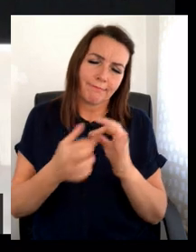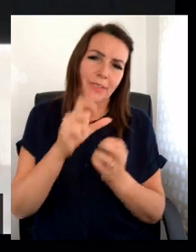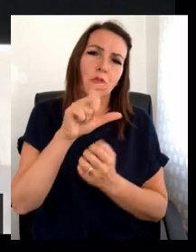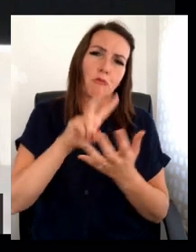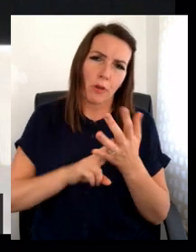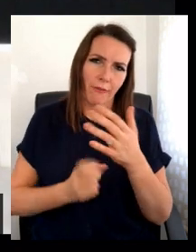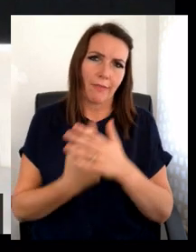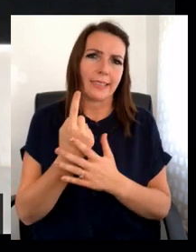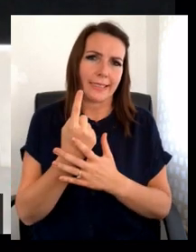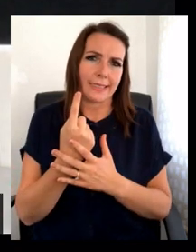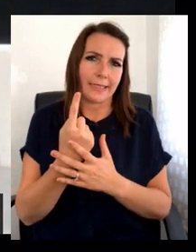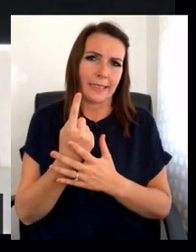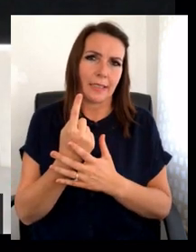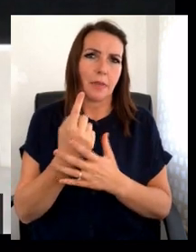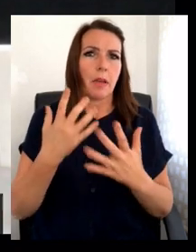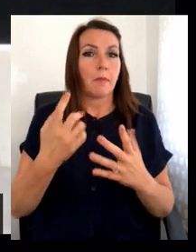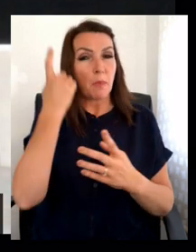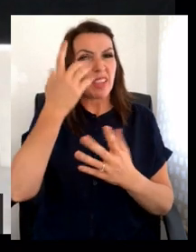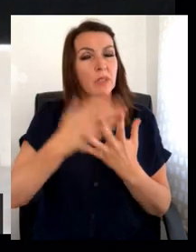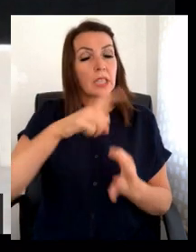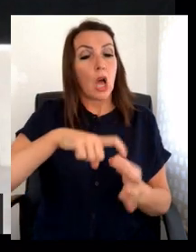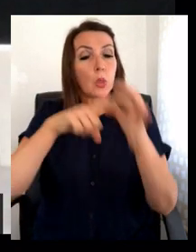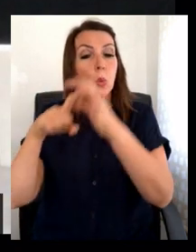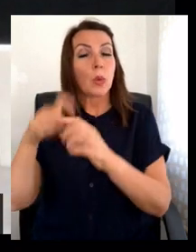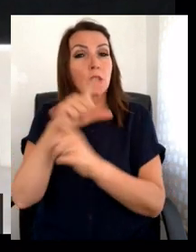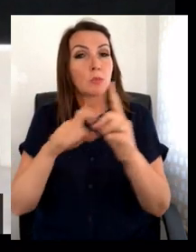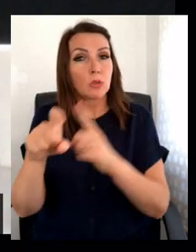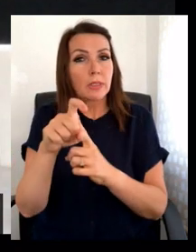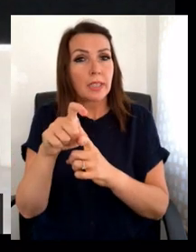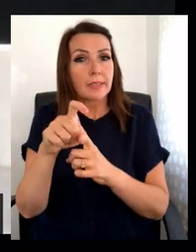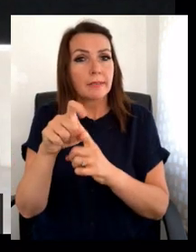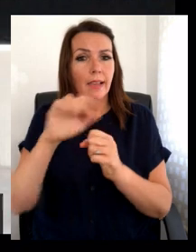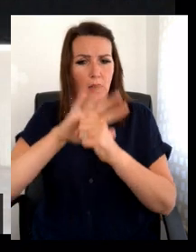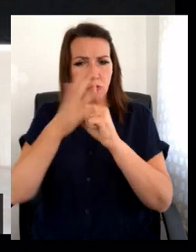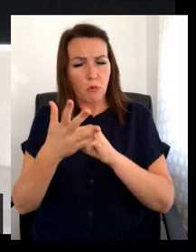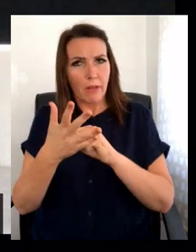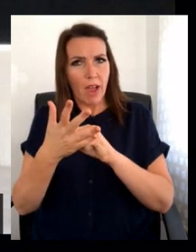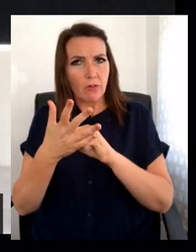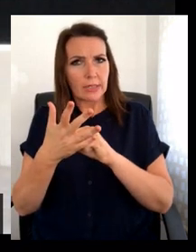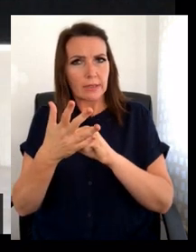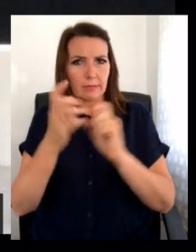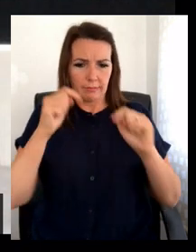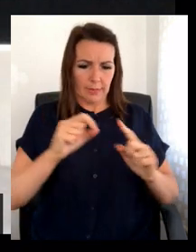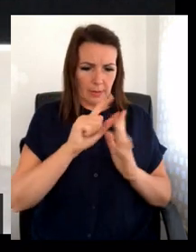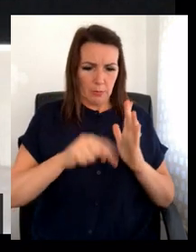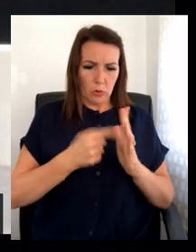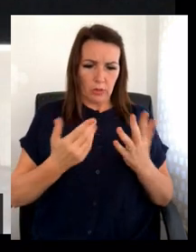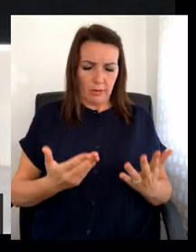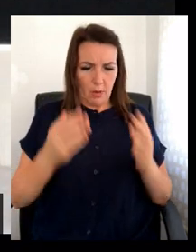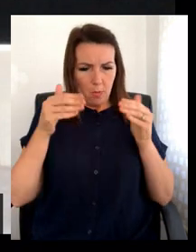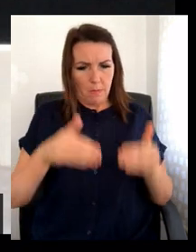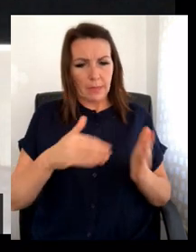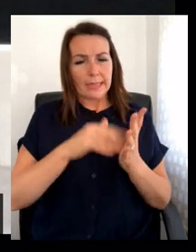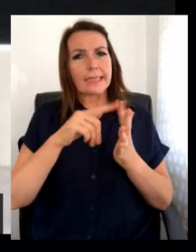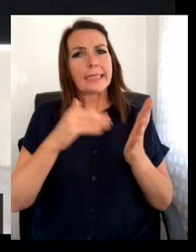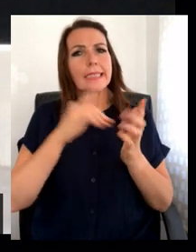about the queer community in Corona. And this whole project, ZZ, is about thinking about